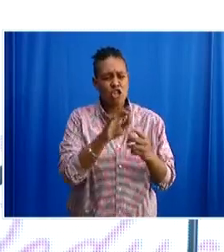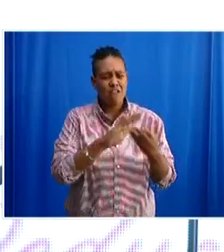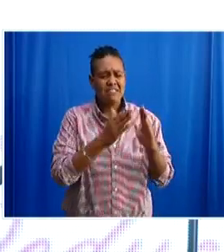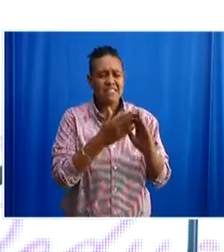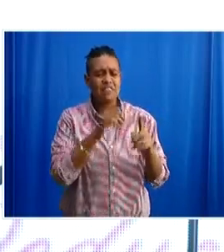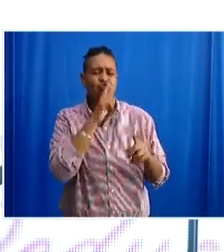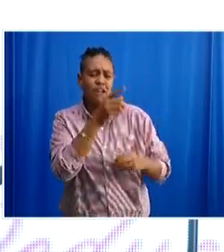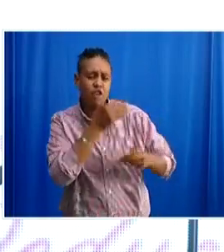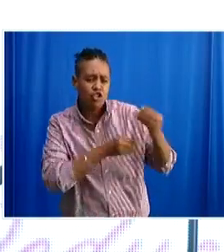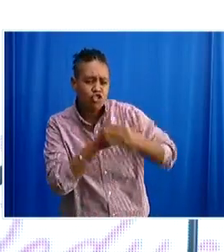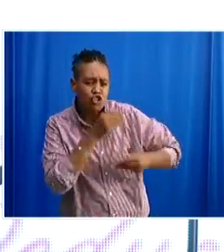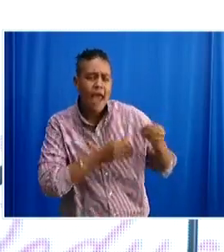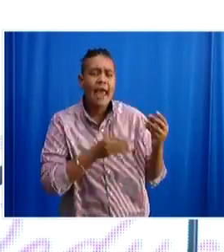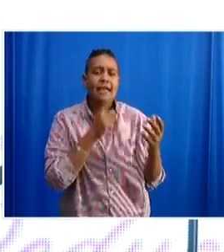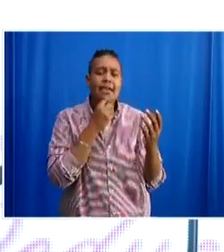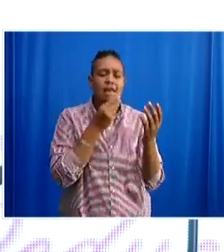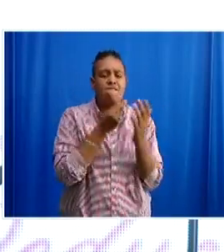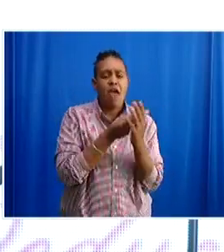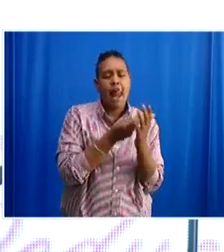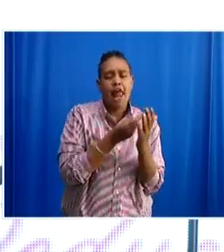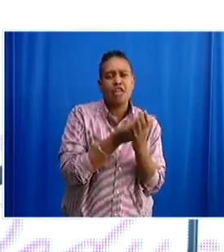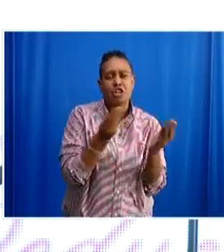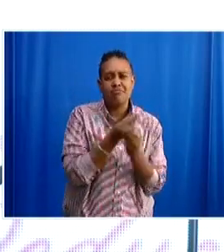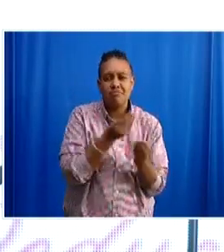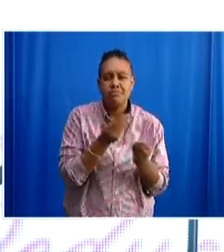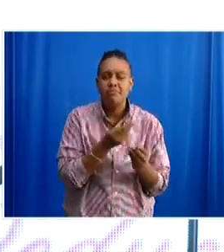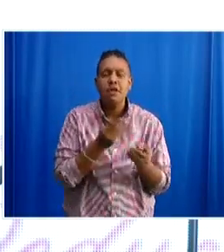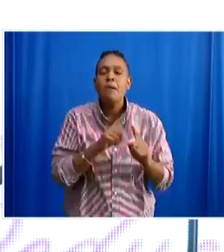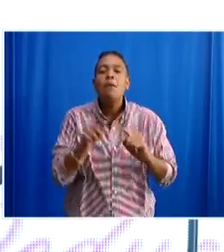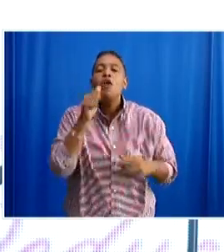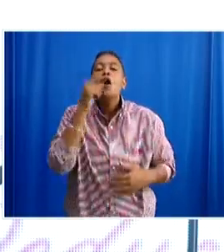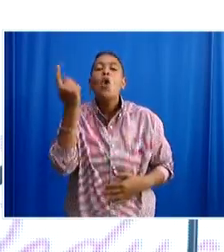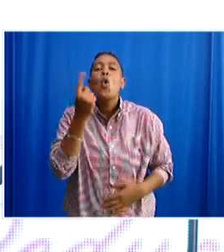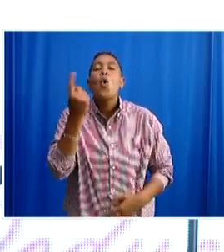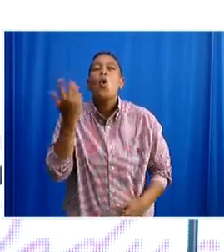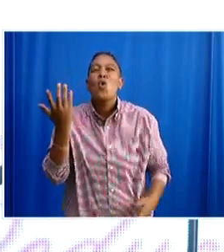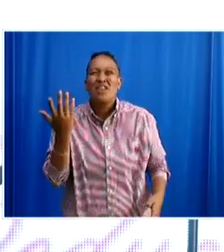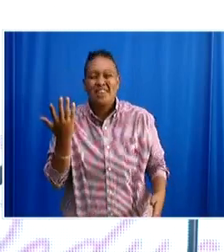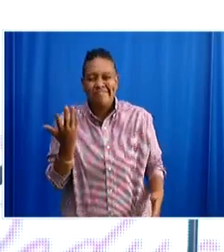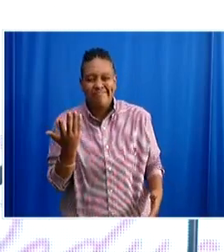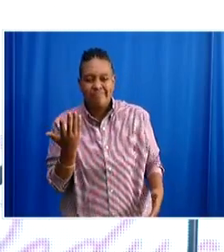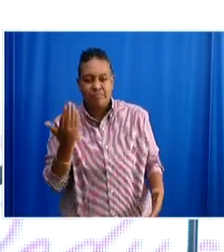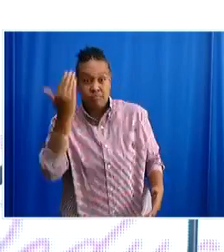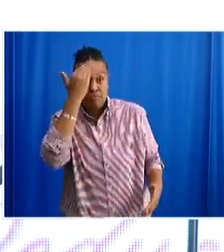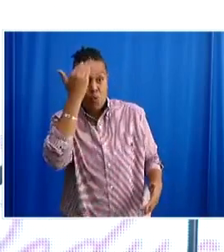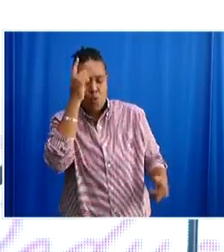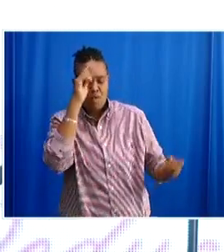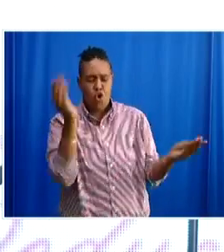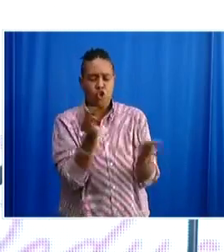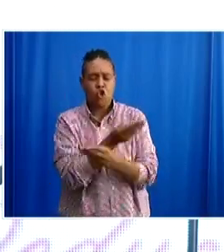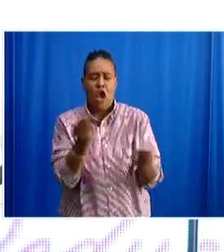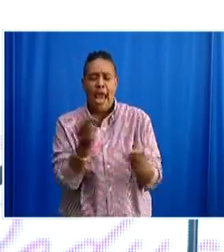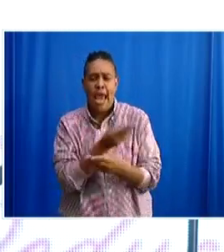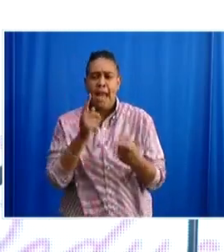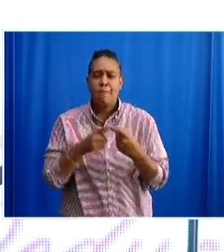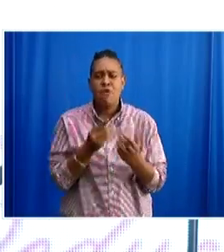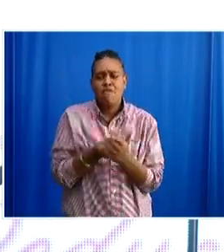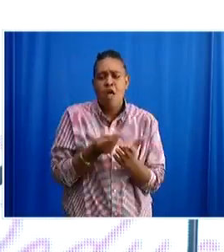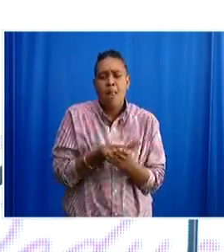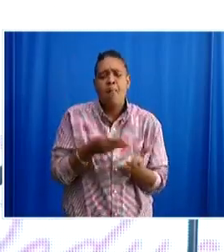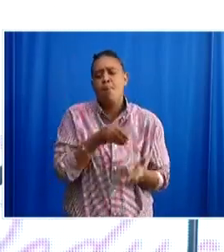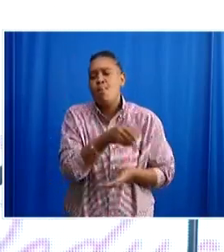trade networks and financial circuits. But they're not only nodes for trade networks and financial